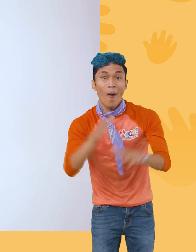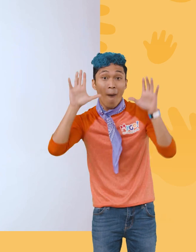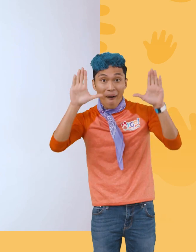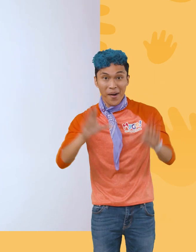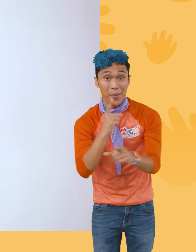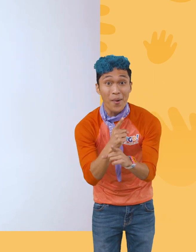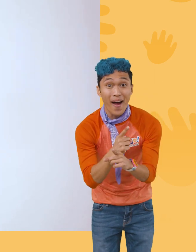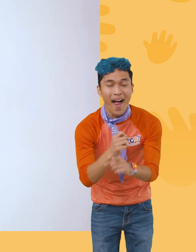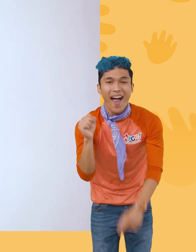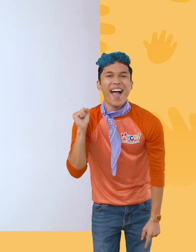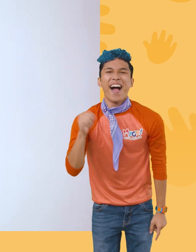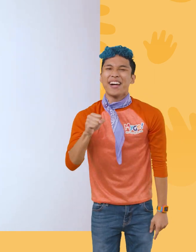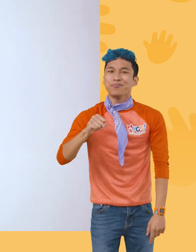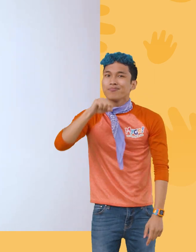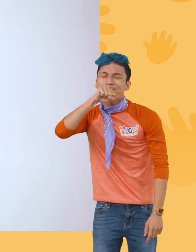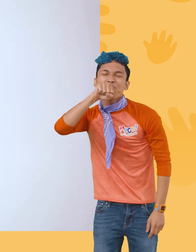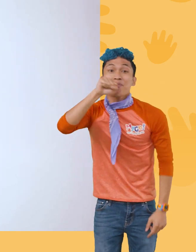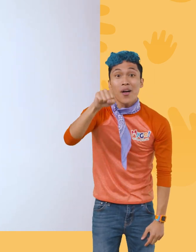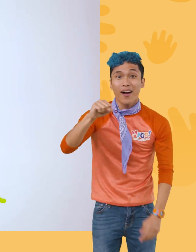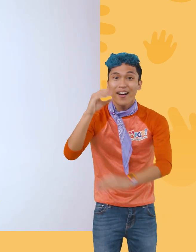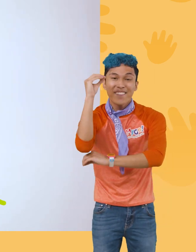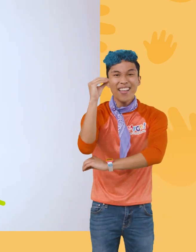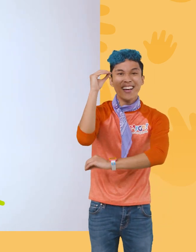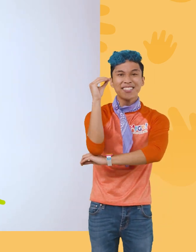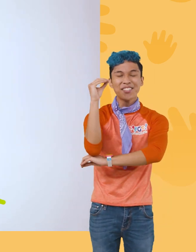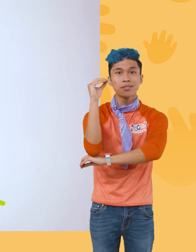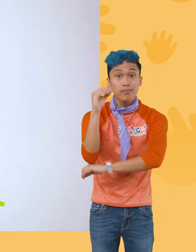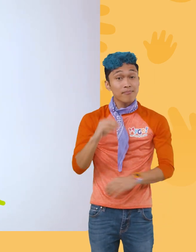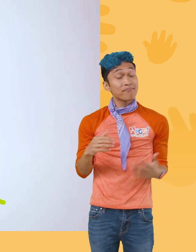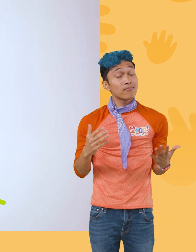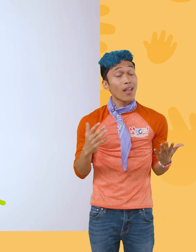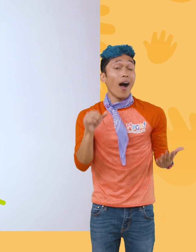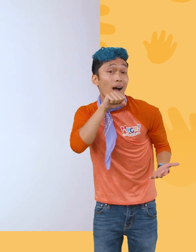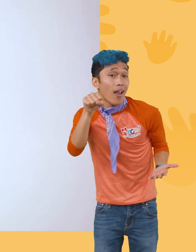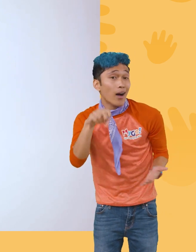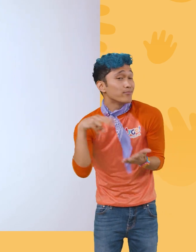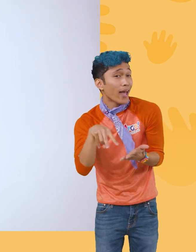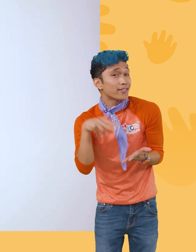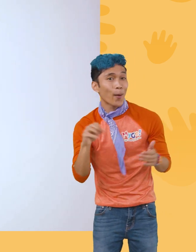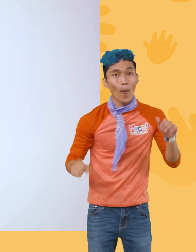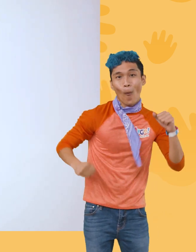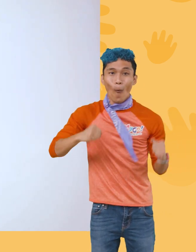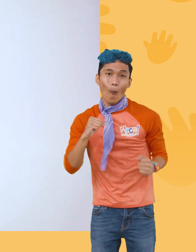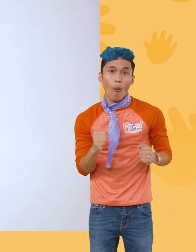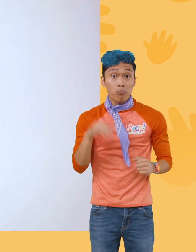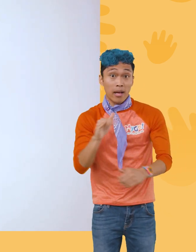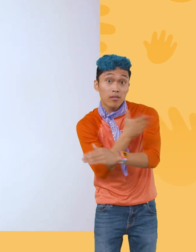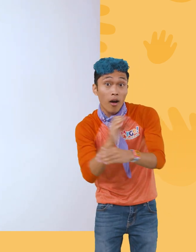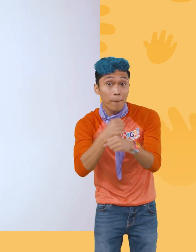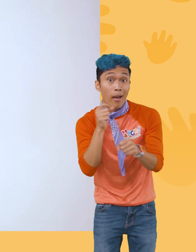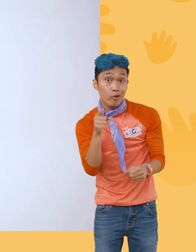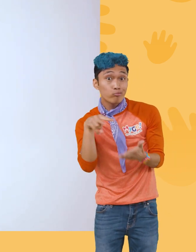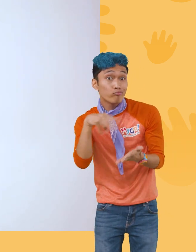song. Awesome? Yeah! I love dinosaurs and I love dancing! Didn't that song just